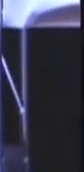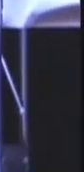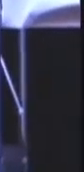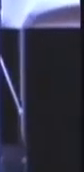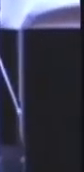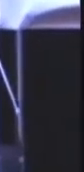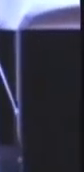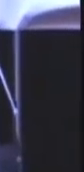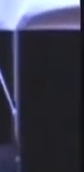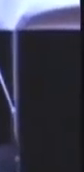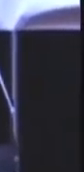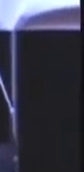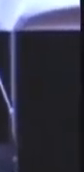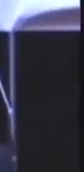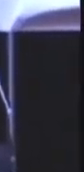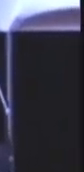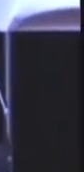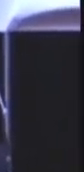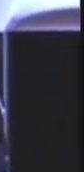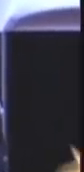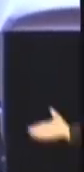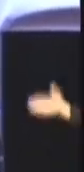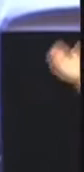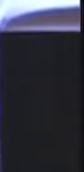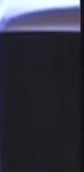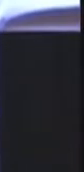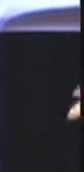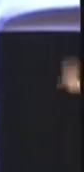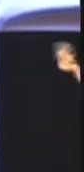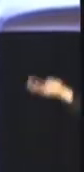And feel free to stand up. Clap your hands, somebody.